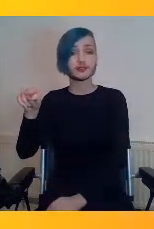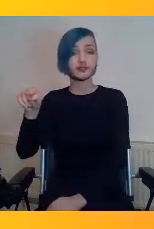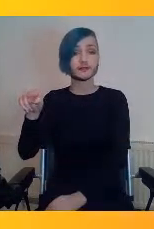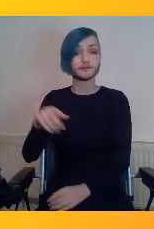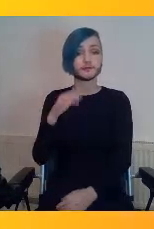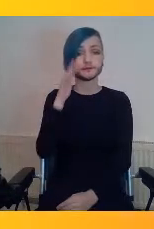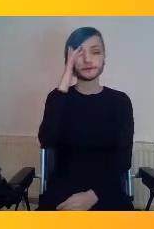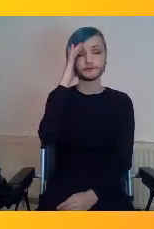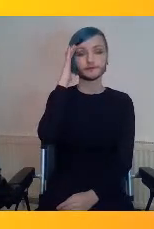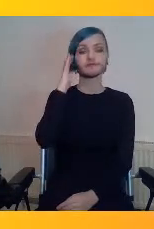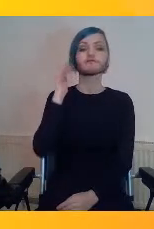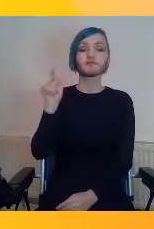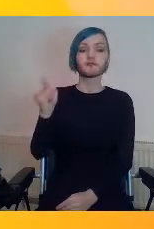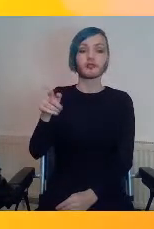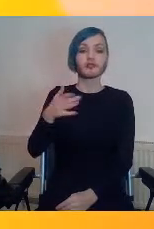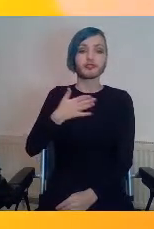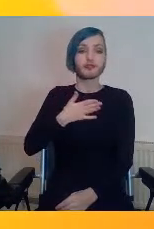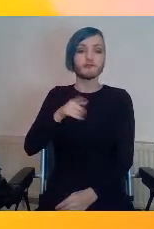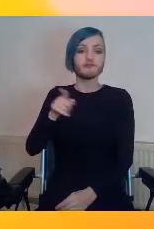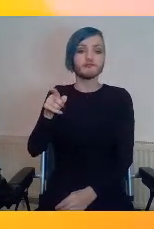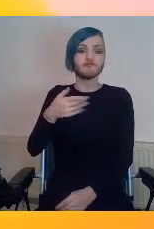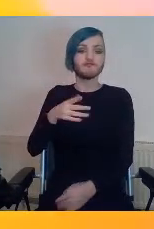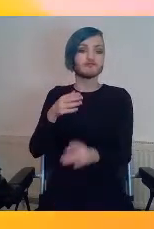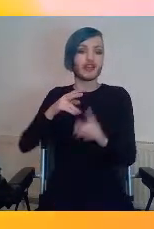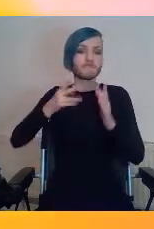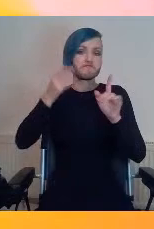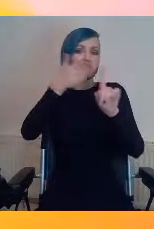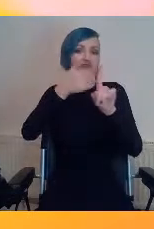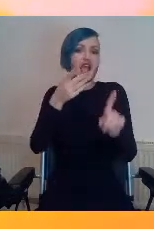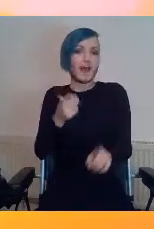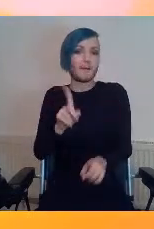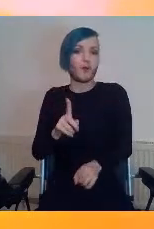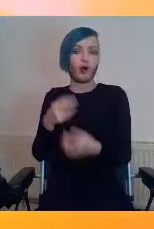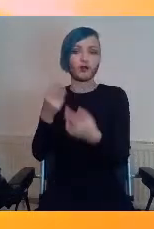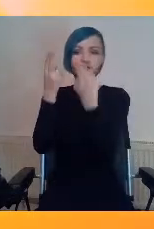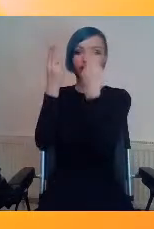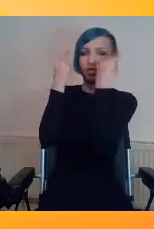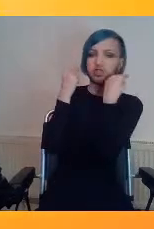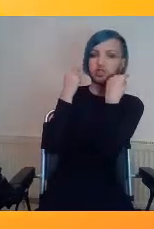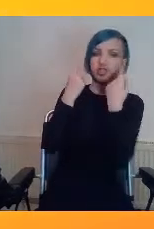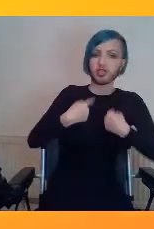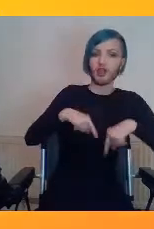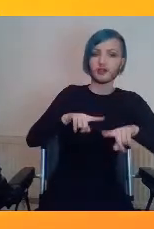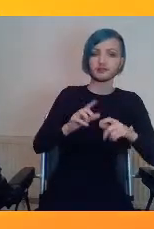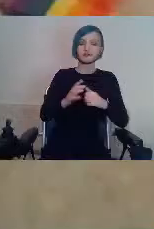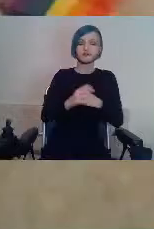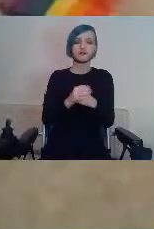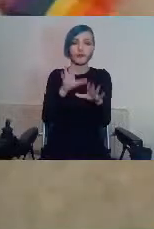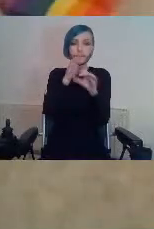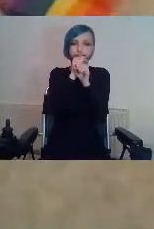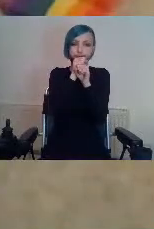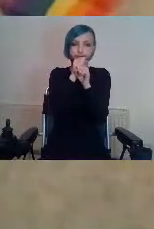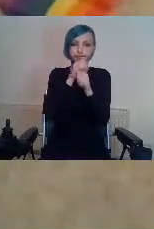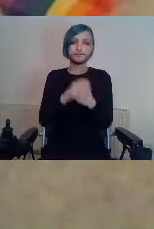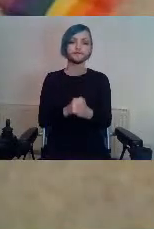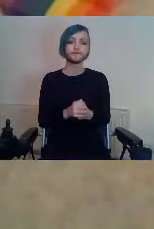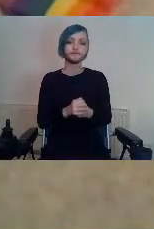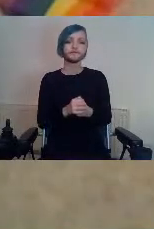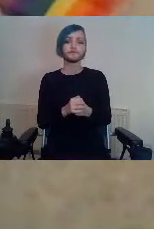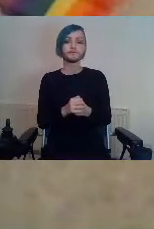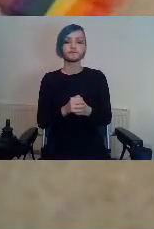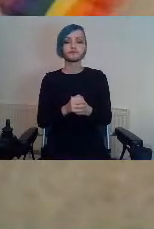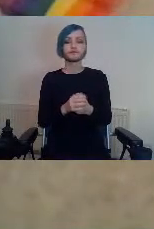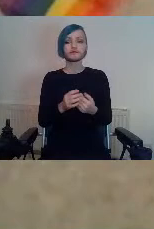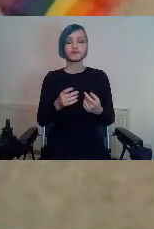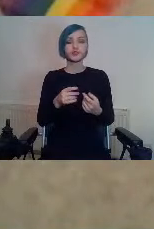make us silent. And we started to work with Amnesty International first Ukraine.